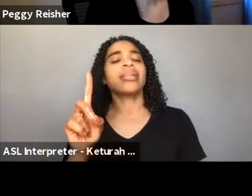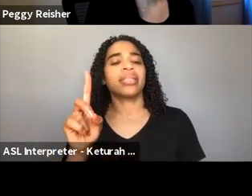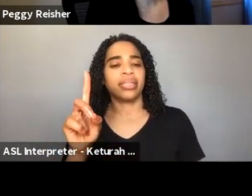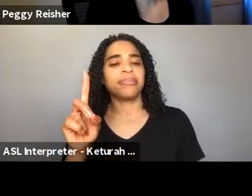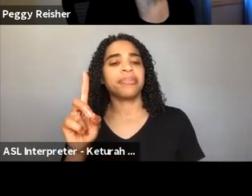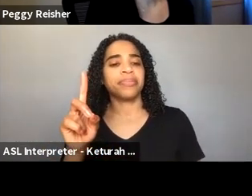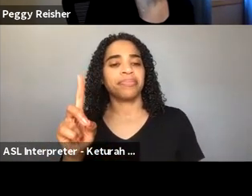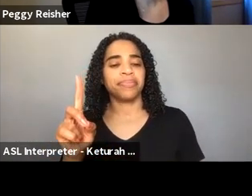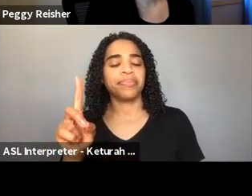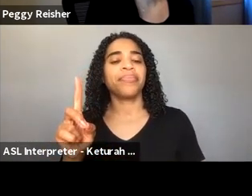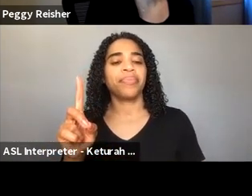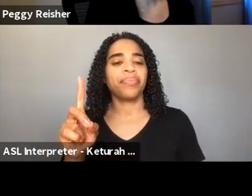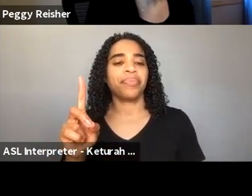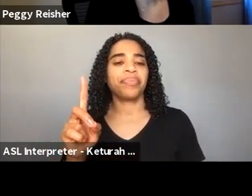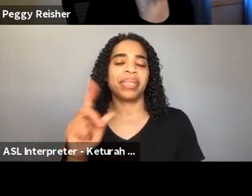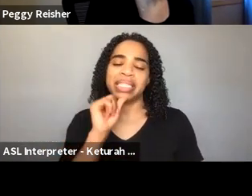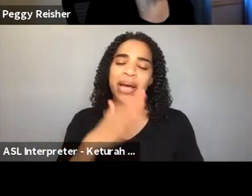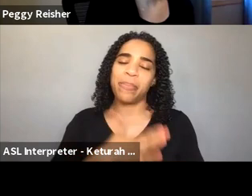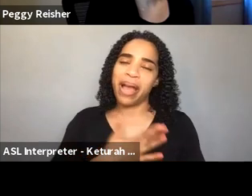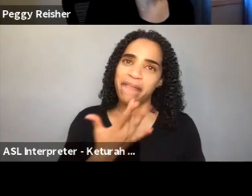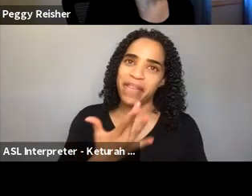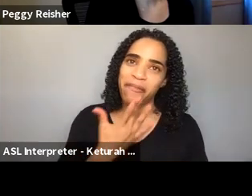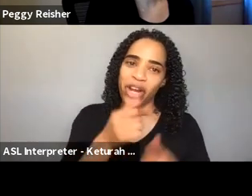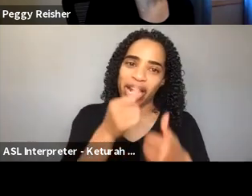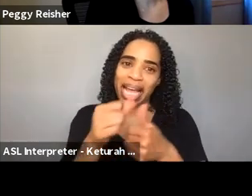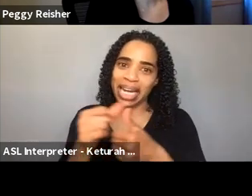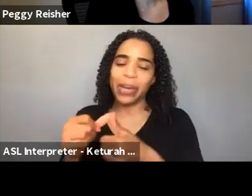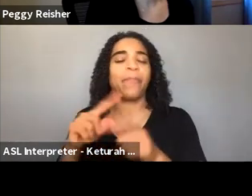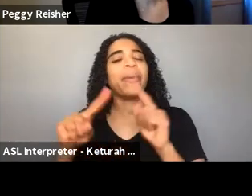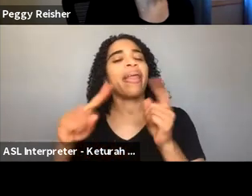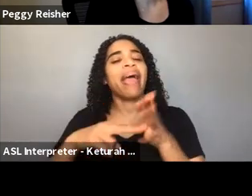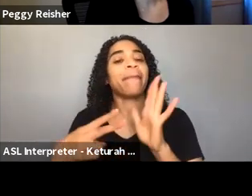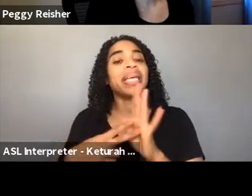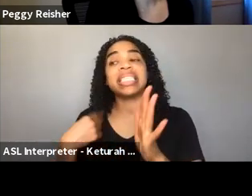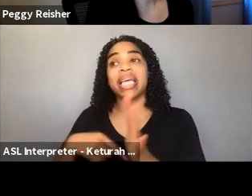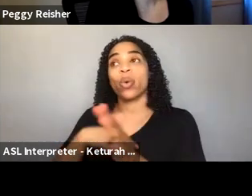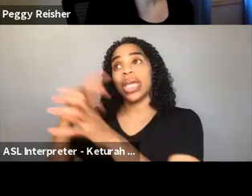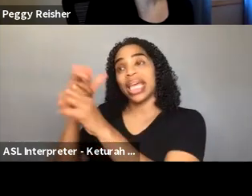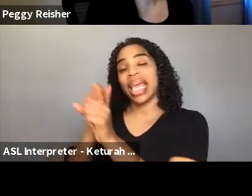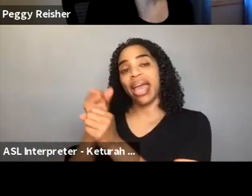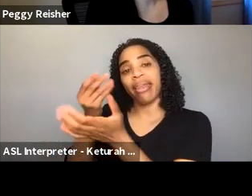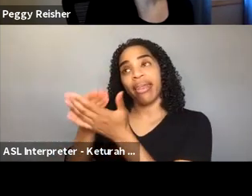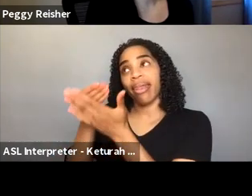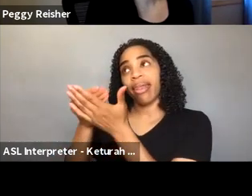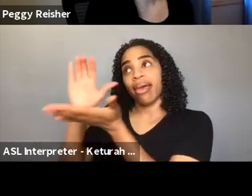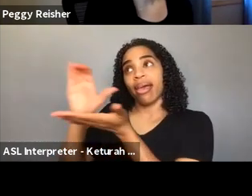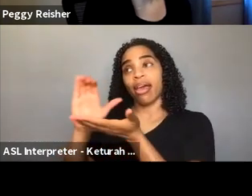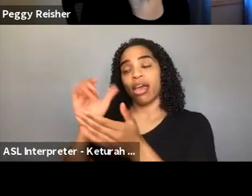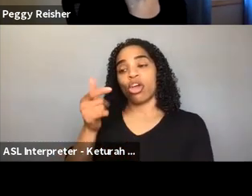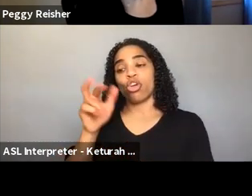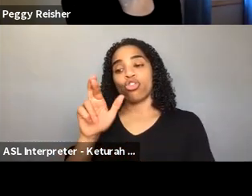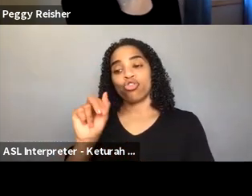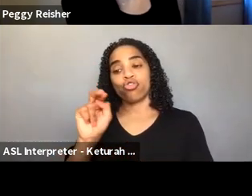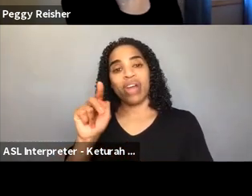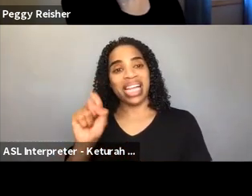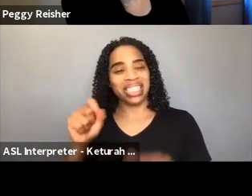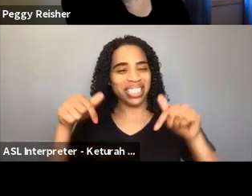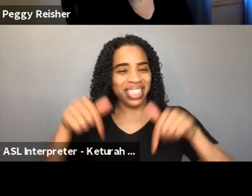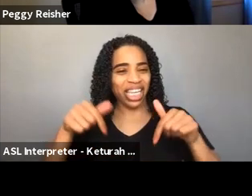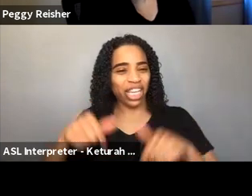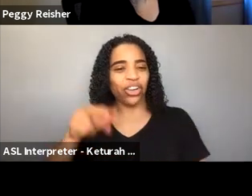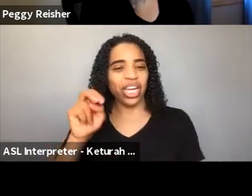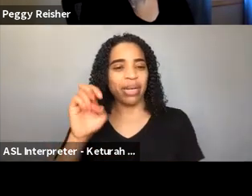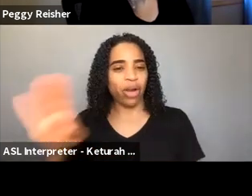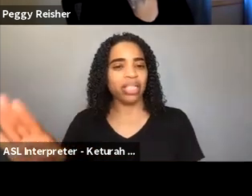not my favorite acronym either, but it's a grant program that is here in Nebraska. We have